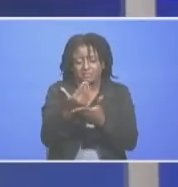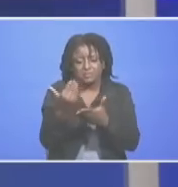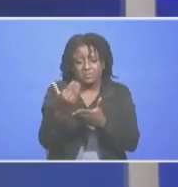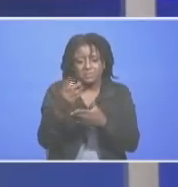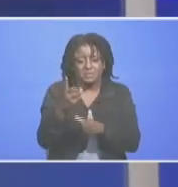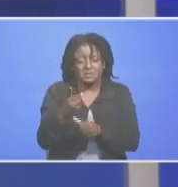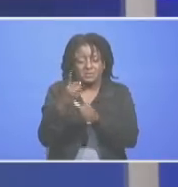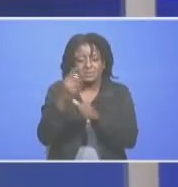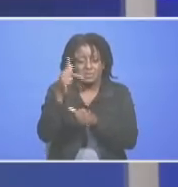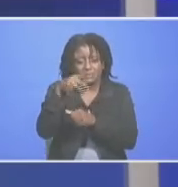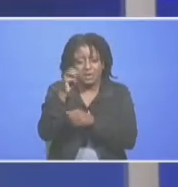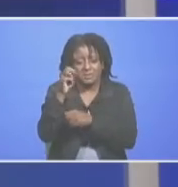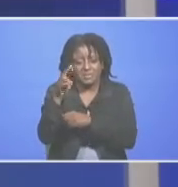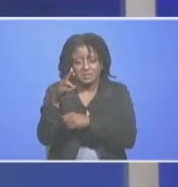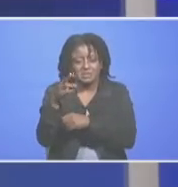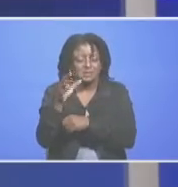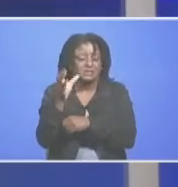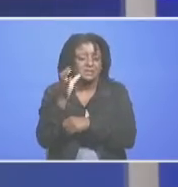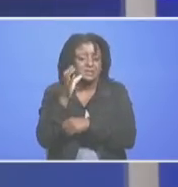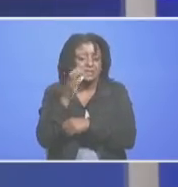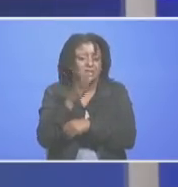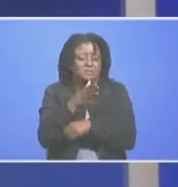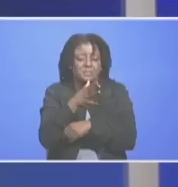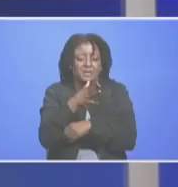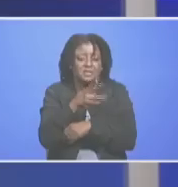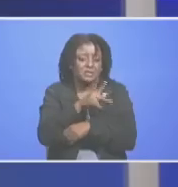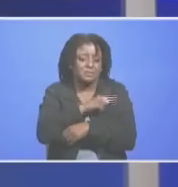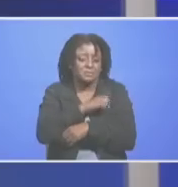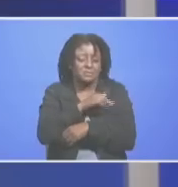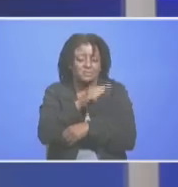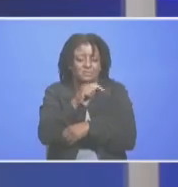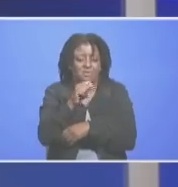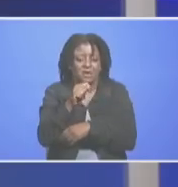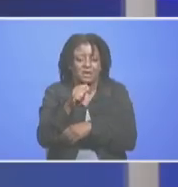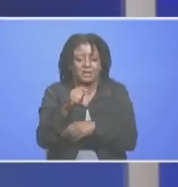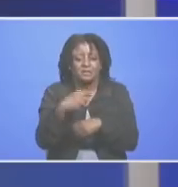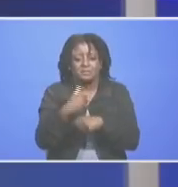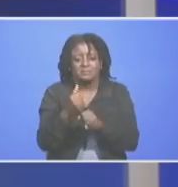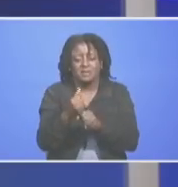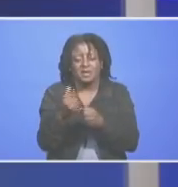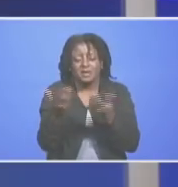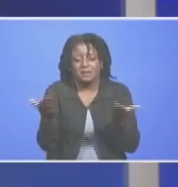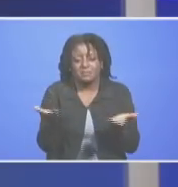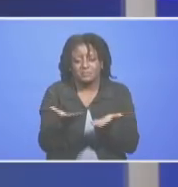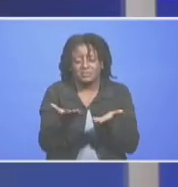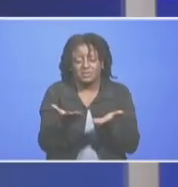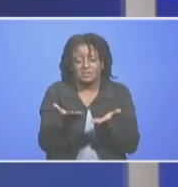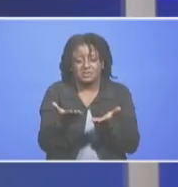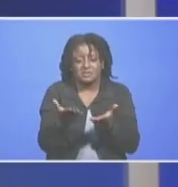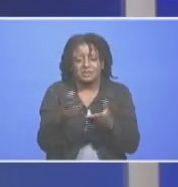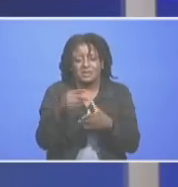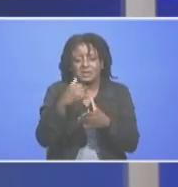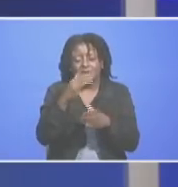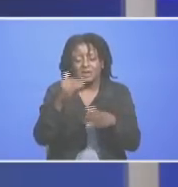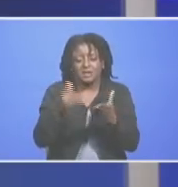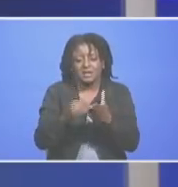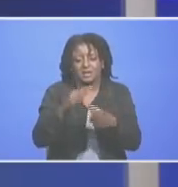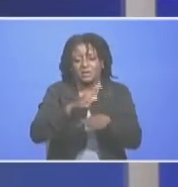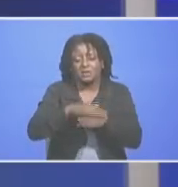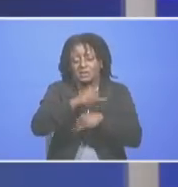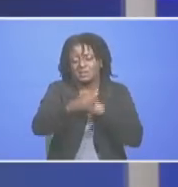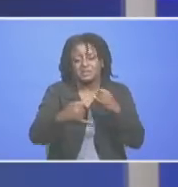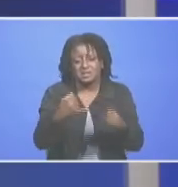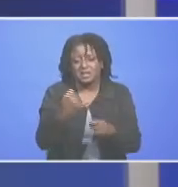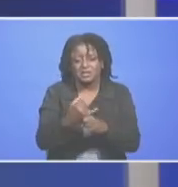Minister Cynthia Mother Pratt making waves yet again on the international scene as she is set to have her life story penned in a